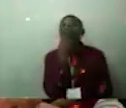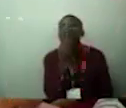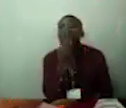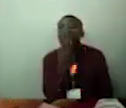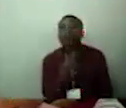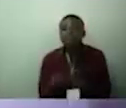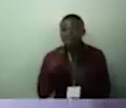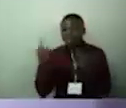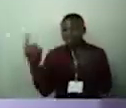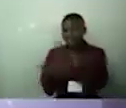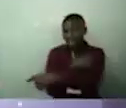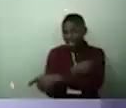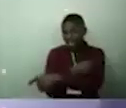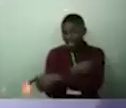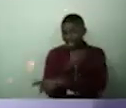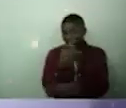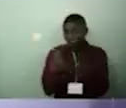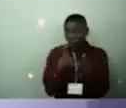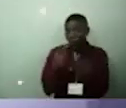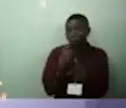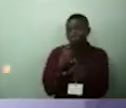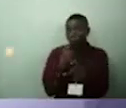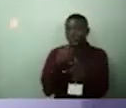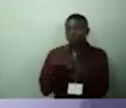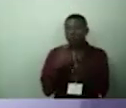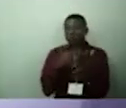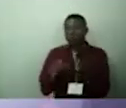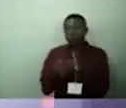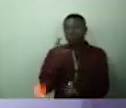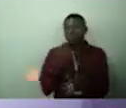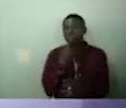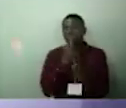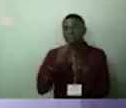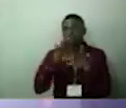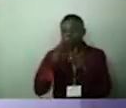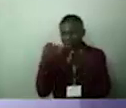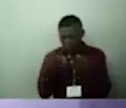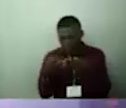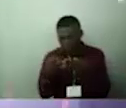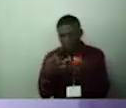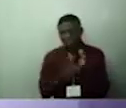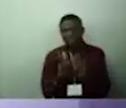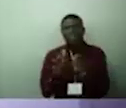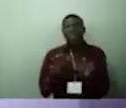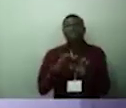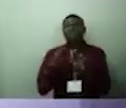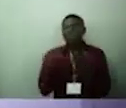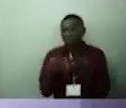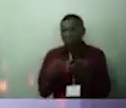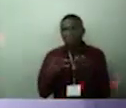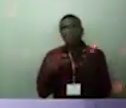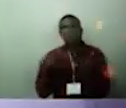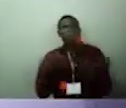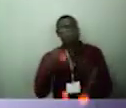day, the Holy Ghost said, check his family line. And Matthew chapter 1 begins with the family line of Jesus. Matthew, and then